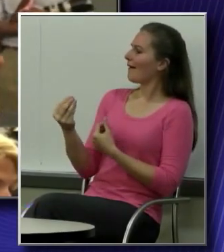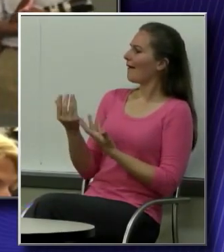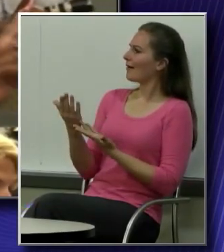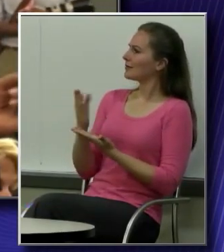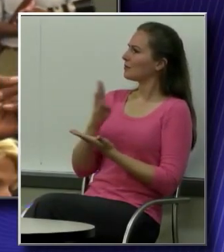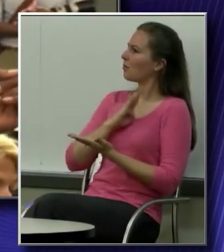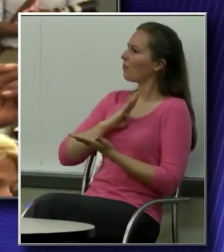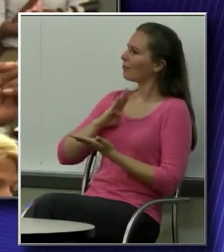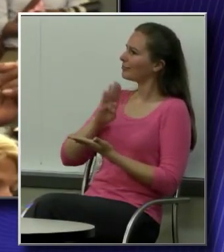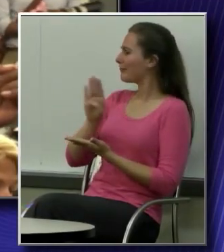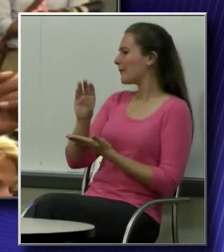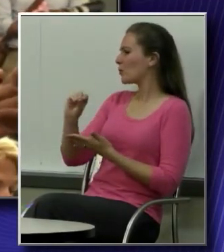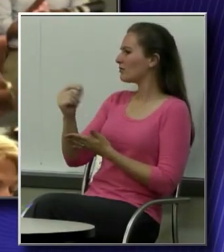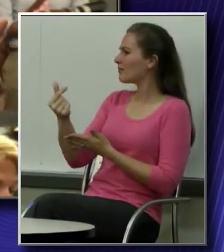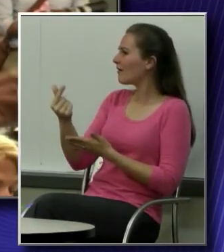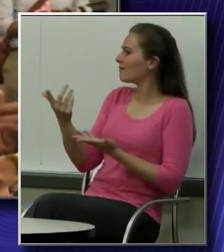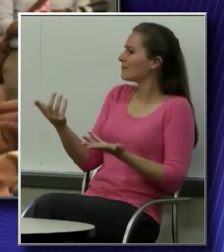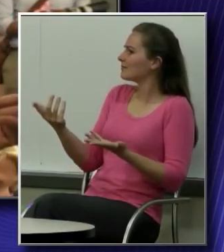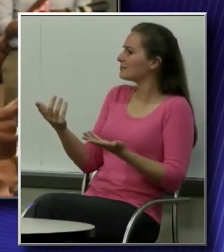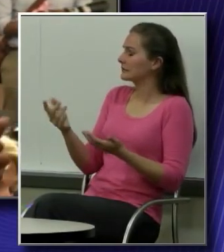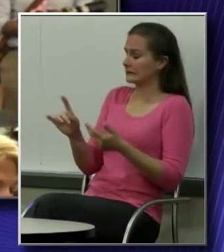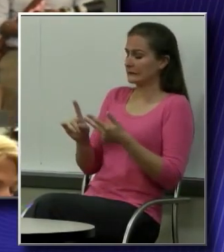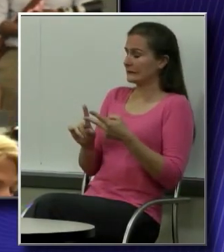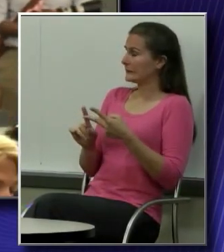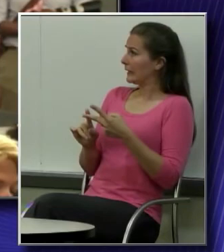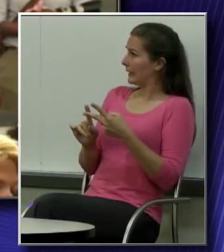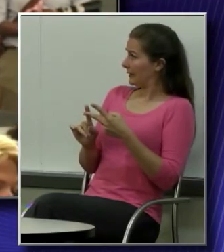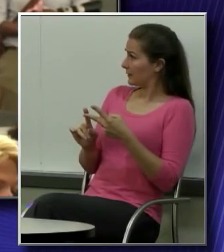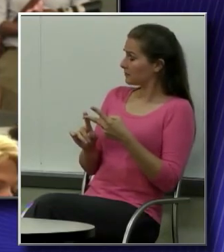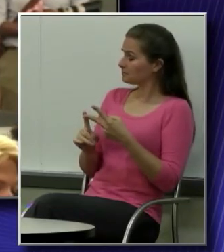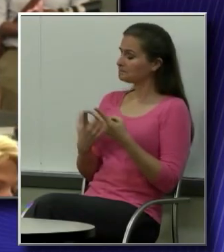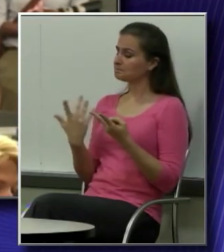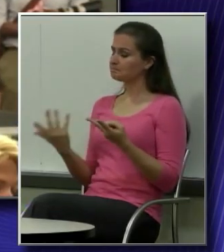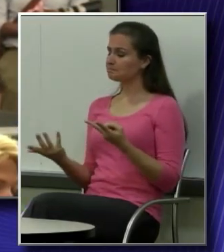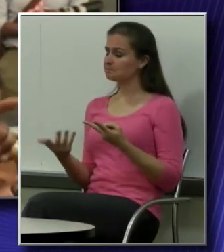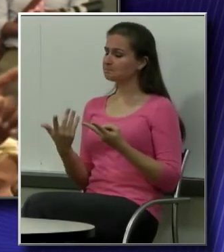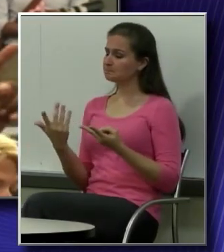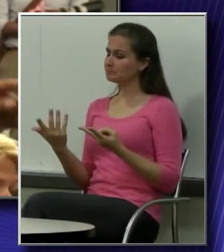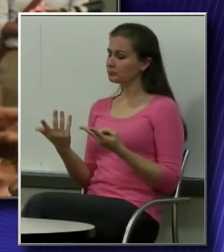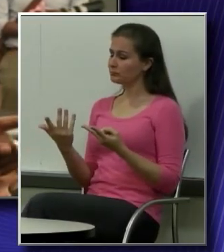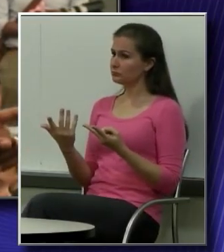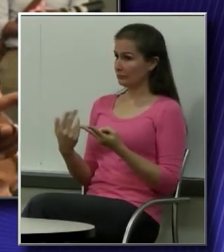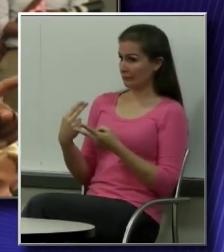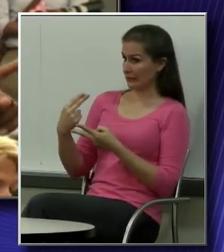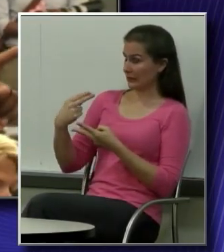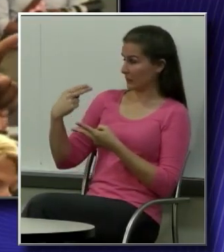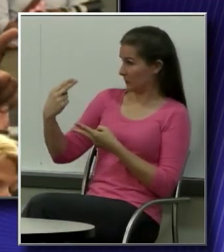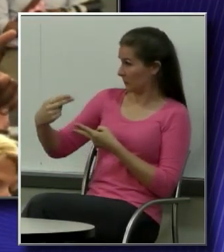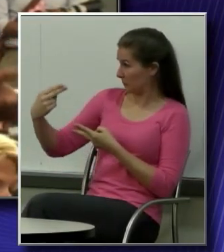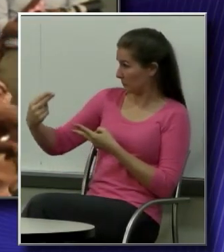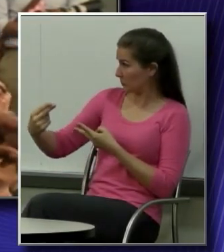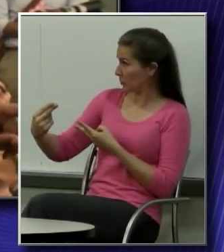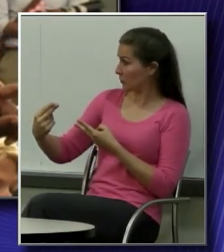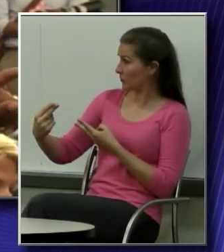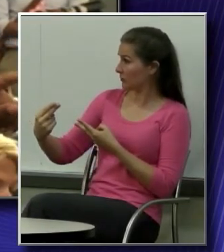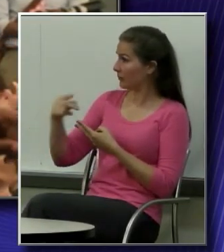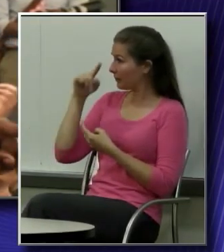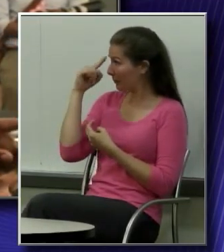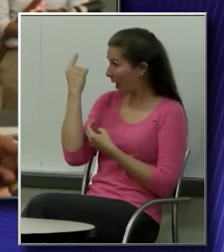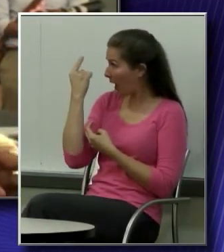Governors, one. Second, the historically